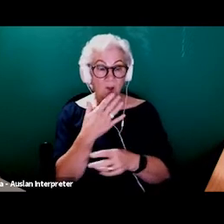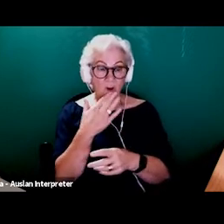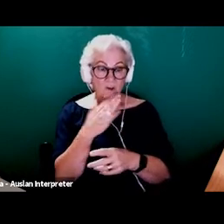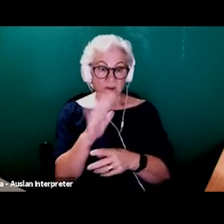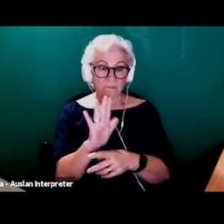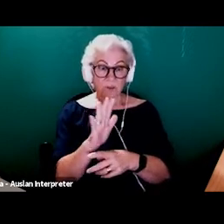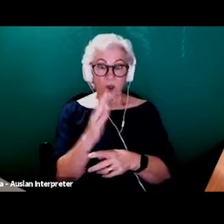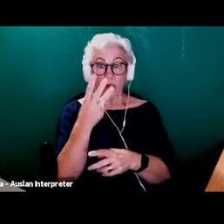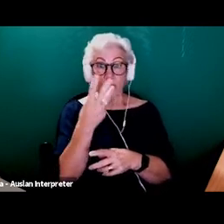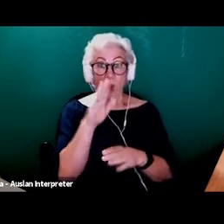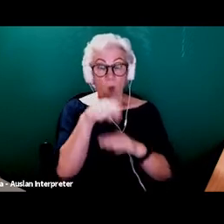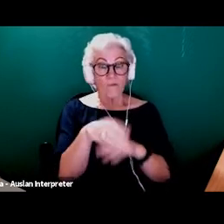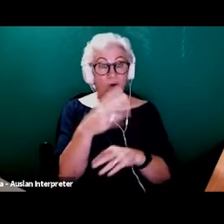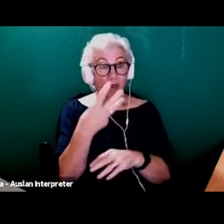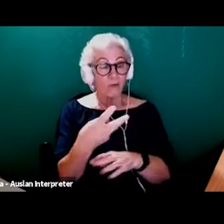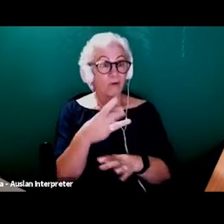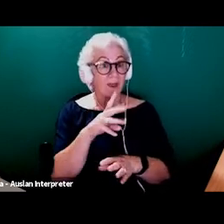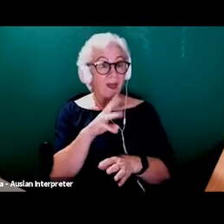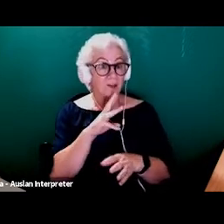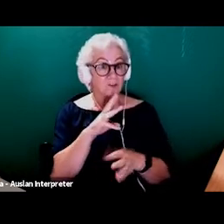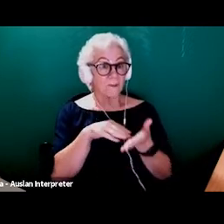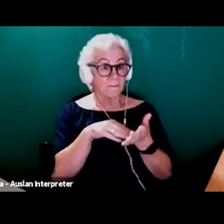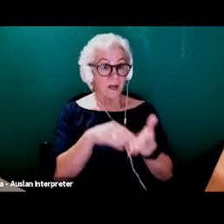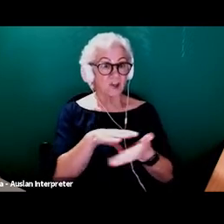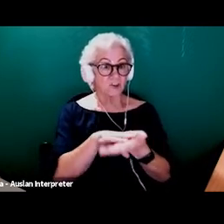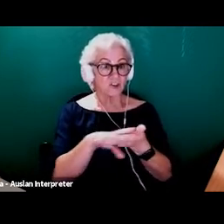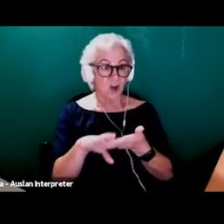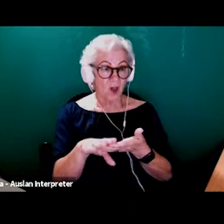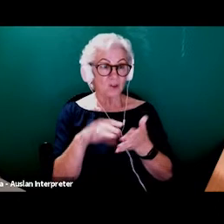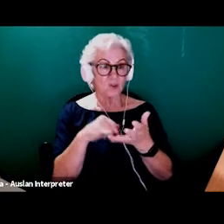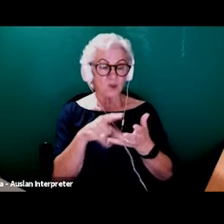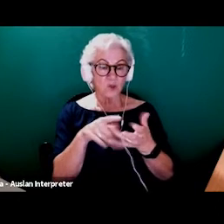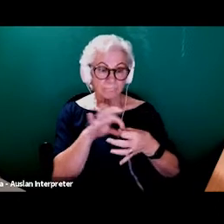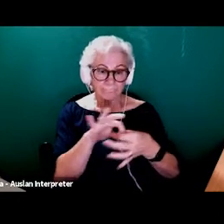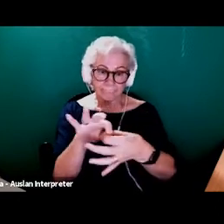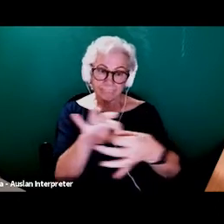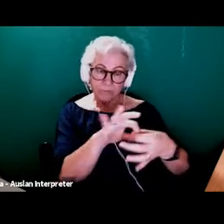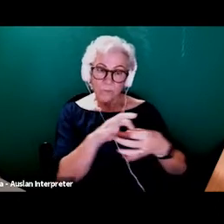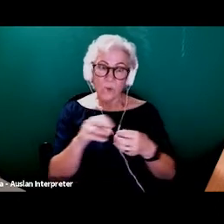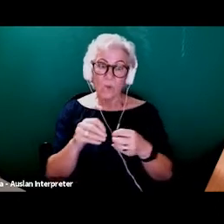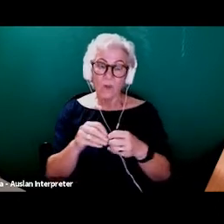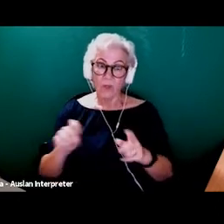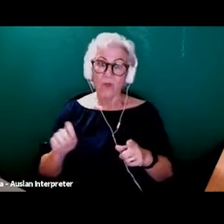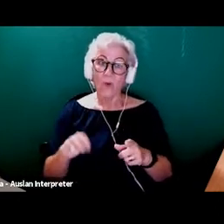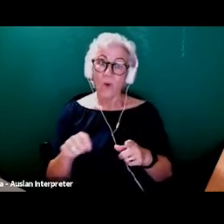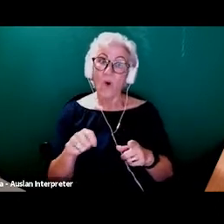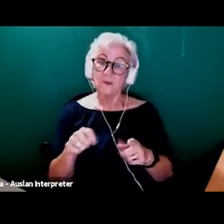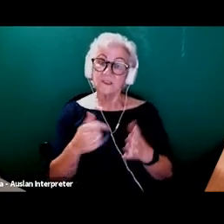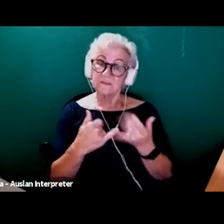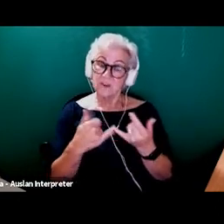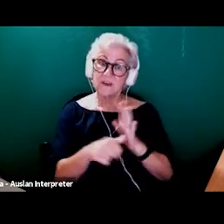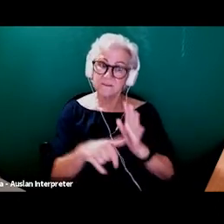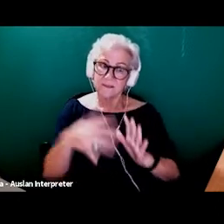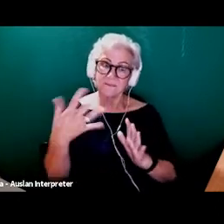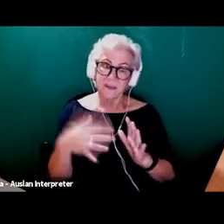$300 million. So this engagement with the criminal justice system is costing a lot of money. And when you look at the